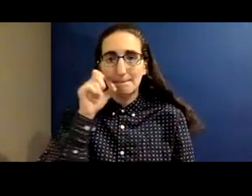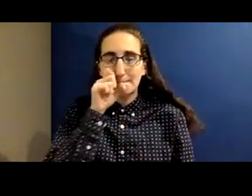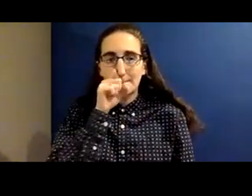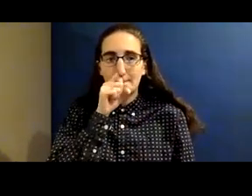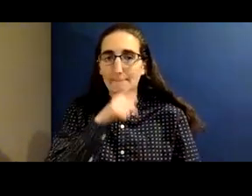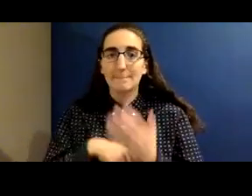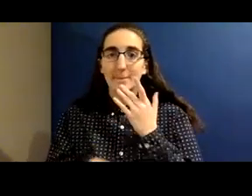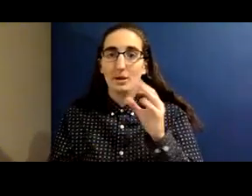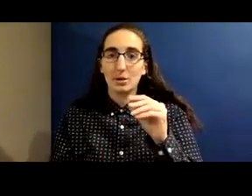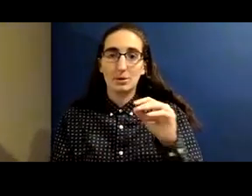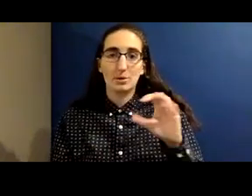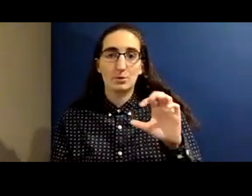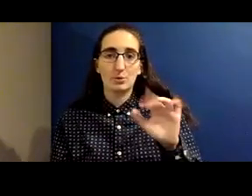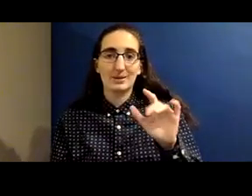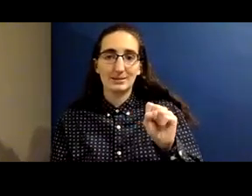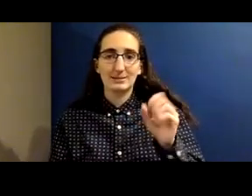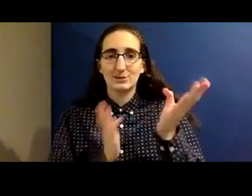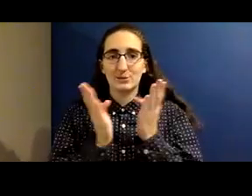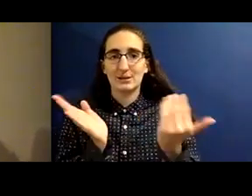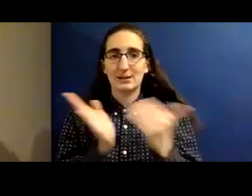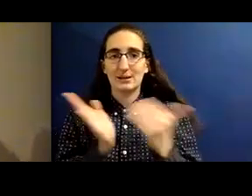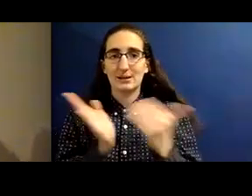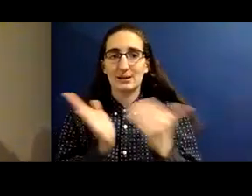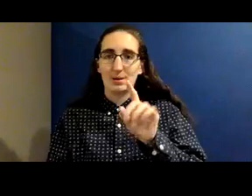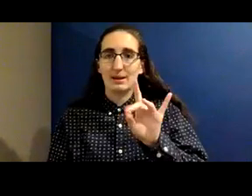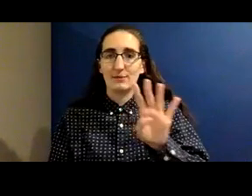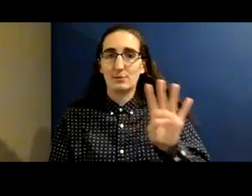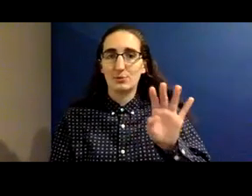Colorado Crisis Services, again, the number there is